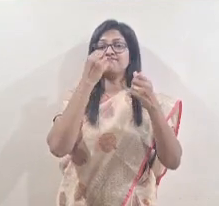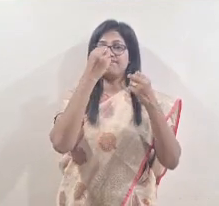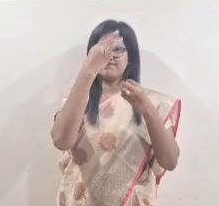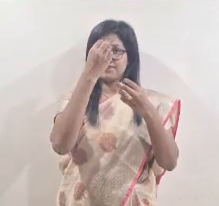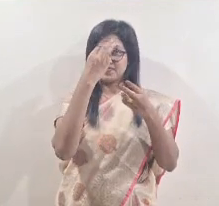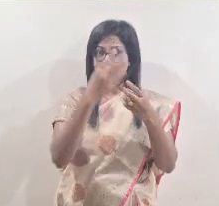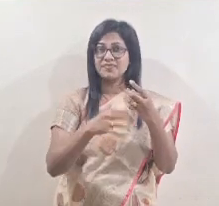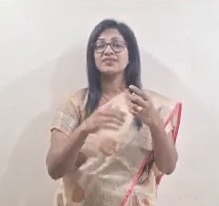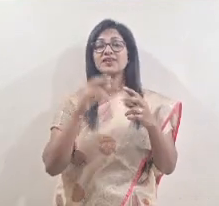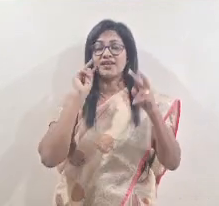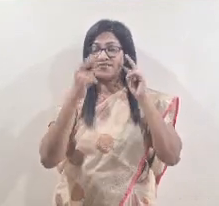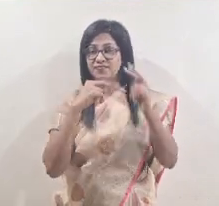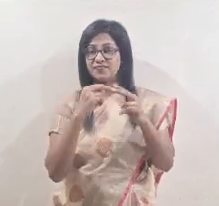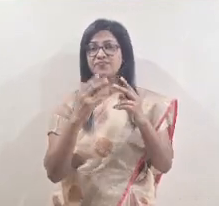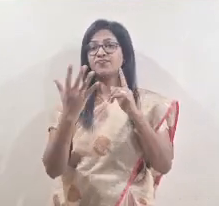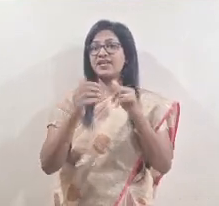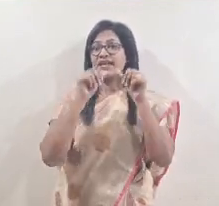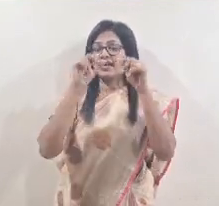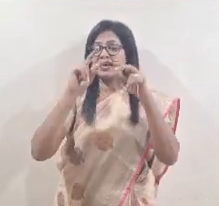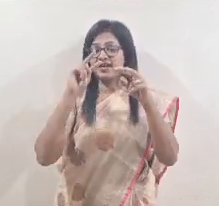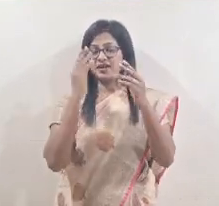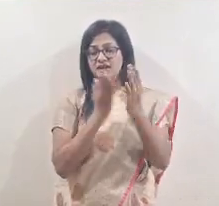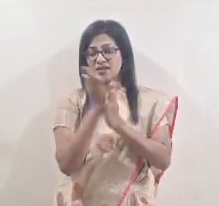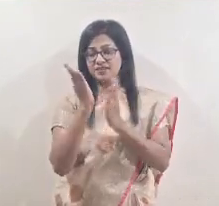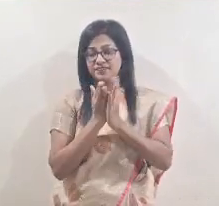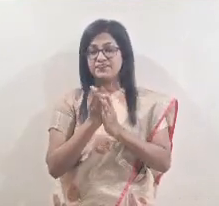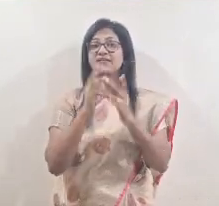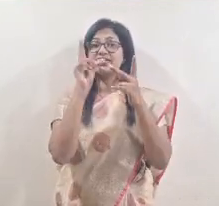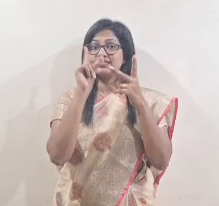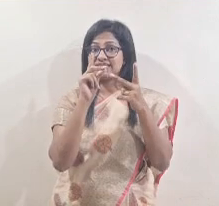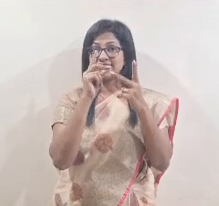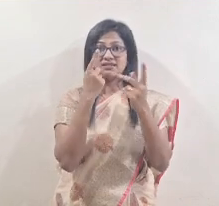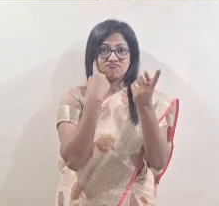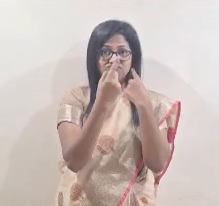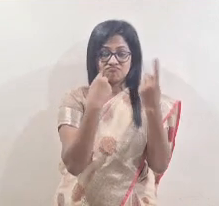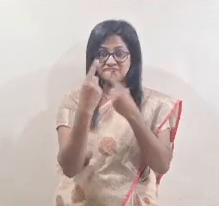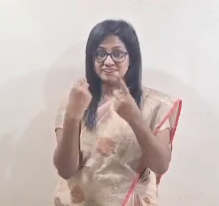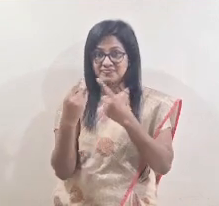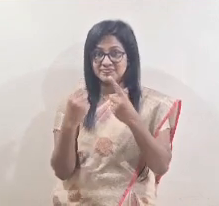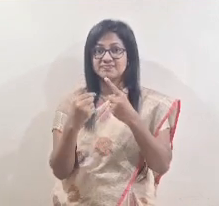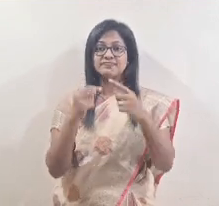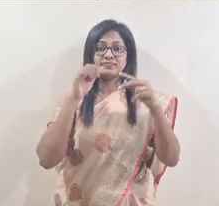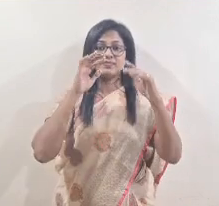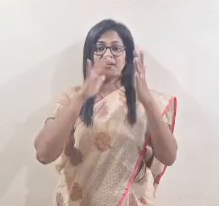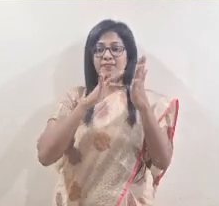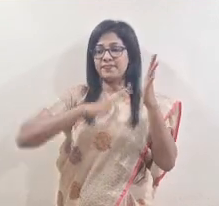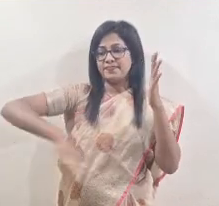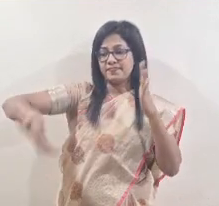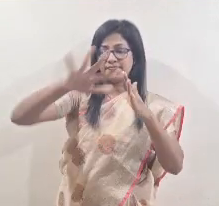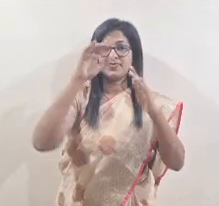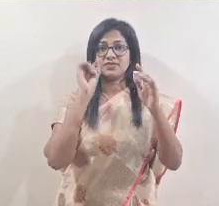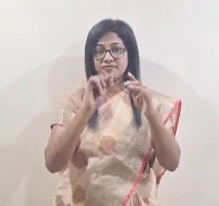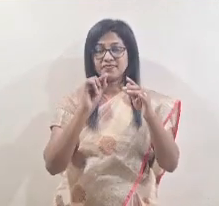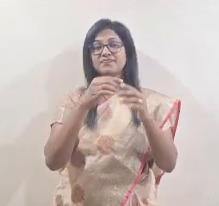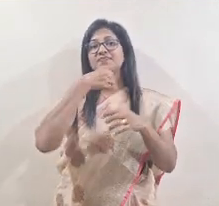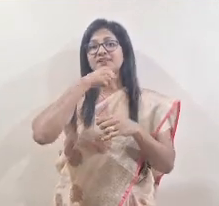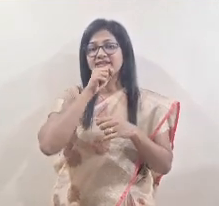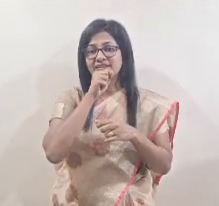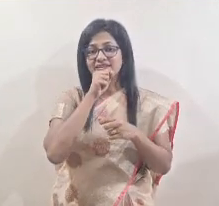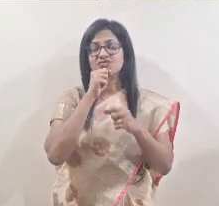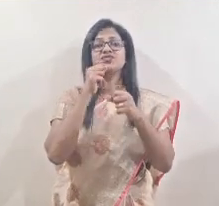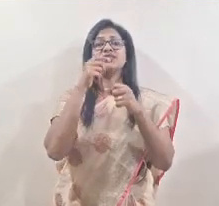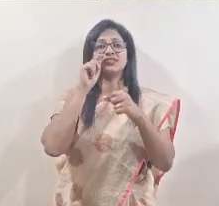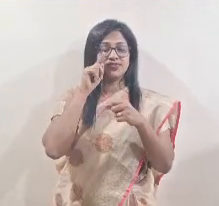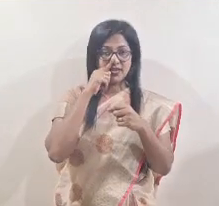and figuring out the attributes. And the second one is to analyze the influence of demographic factors such as age and